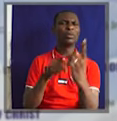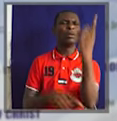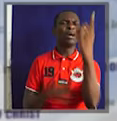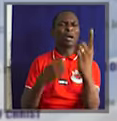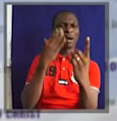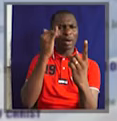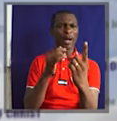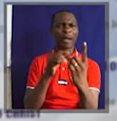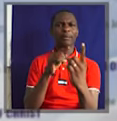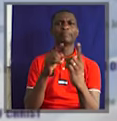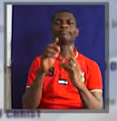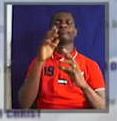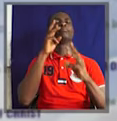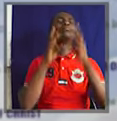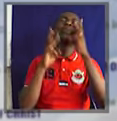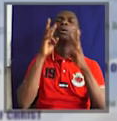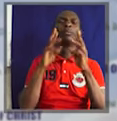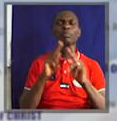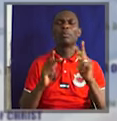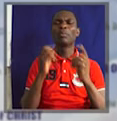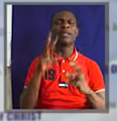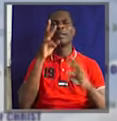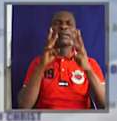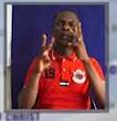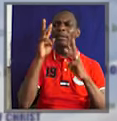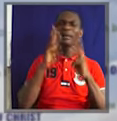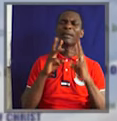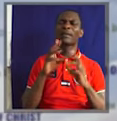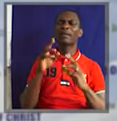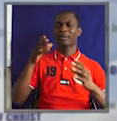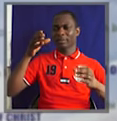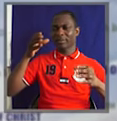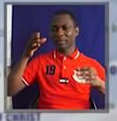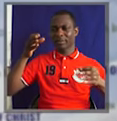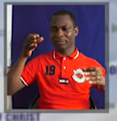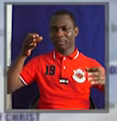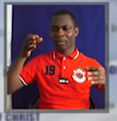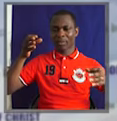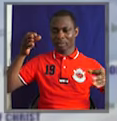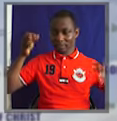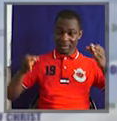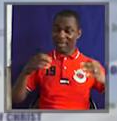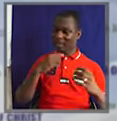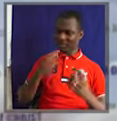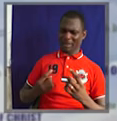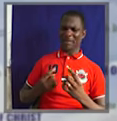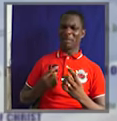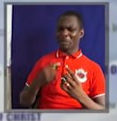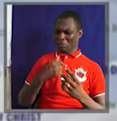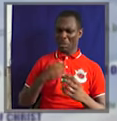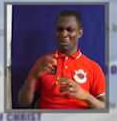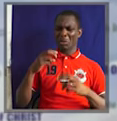bisansa ase muwepe wa shase na osu. Bebre tumi ka tsa judge ne se me hu ade ha me hu ade ha